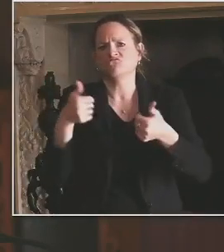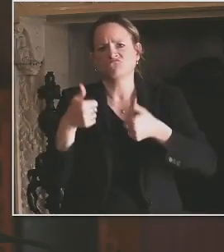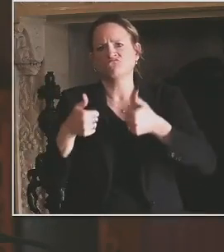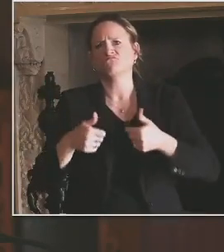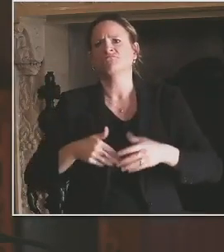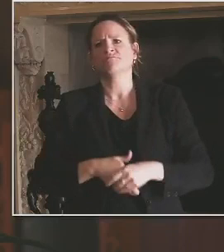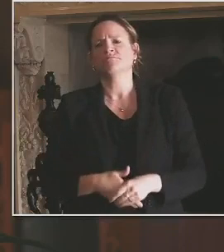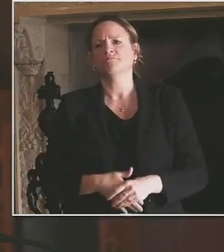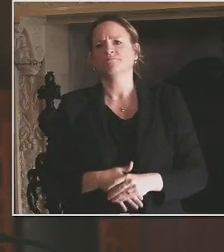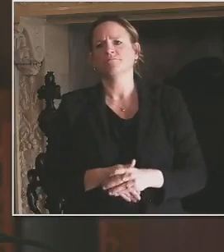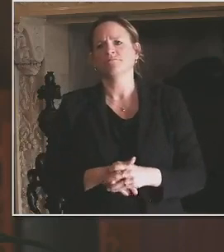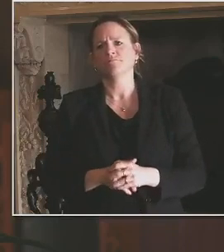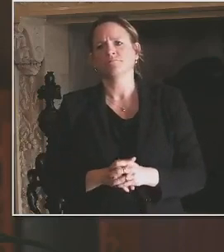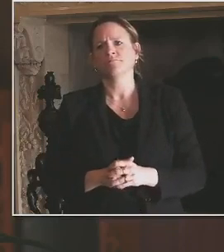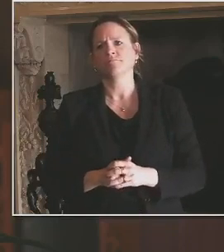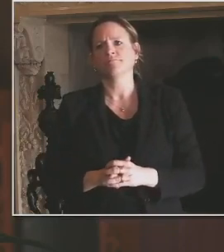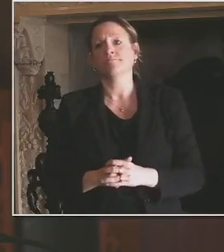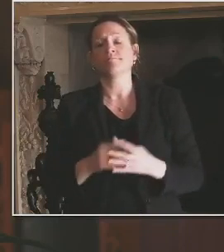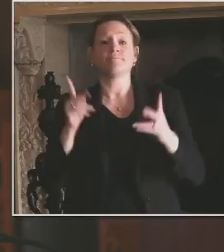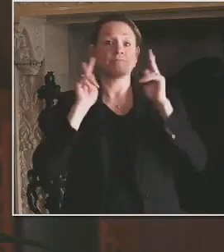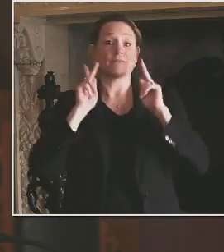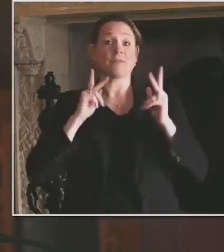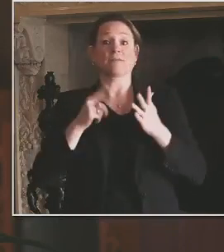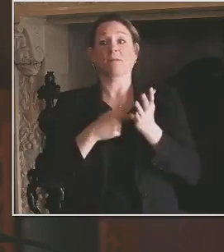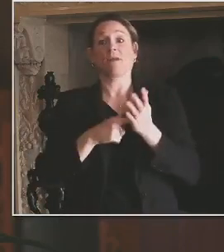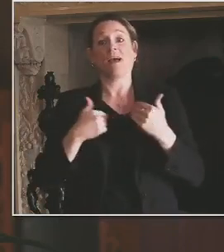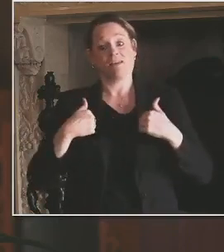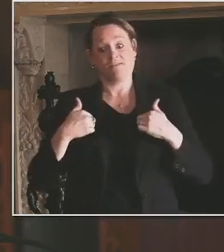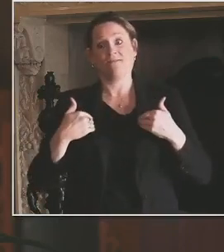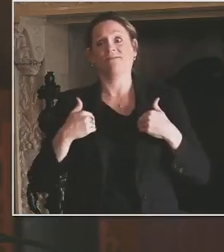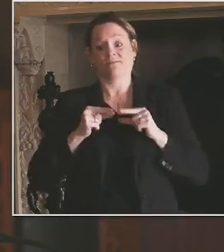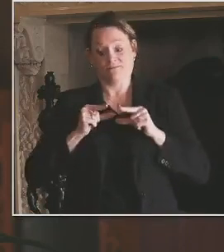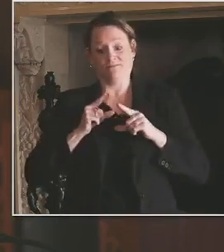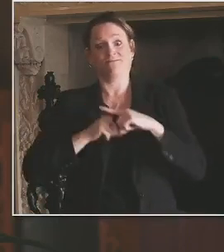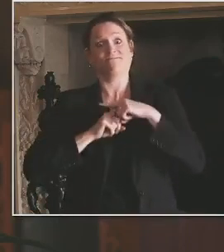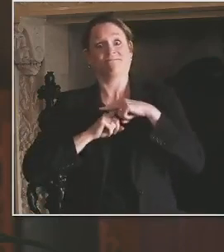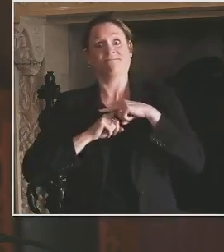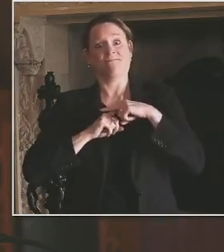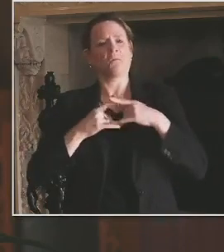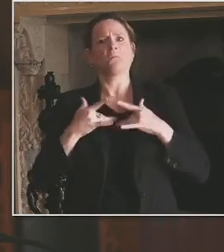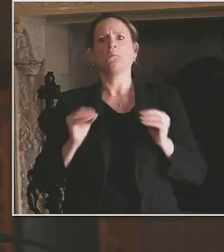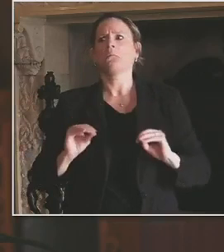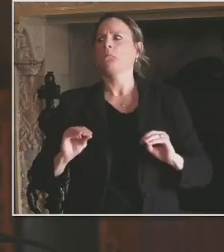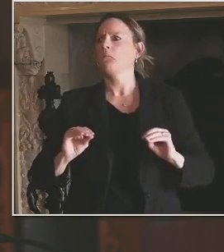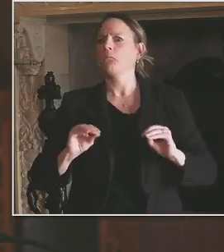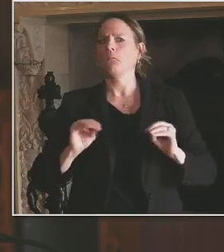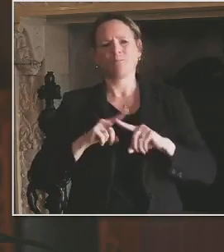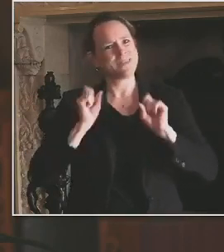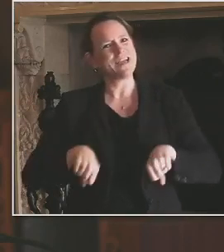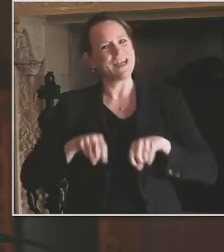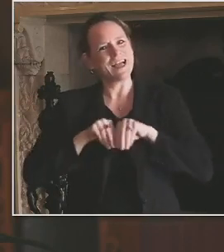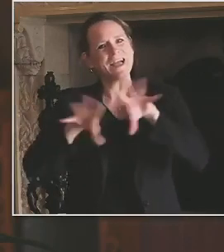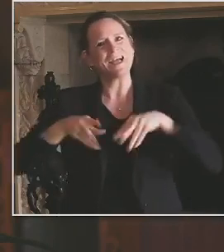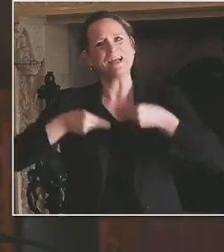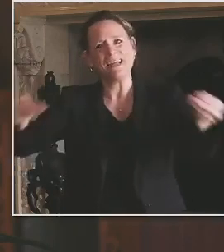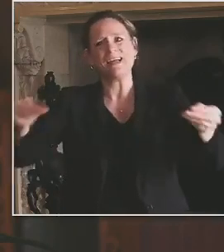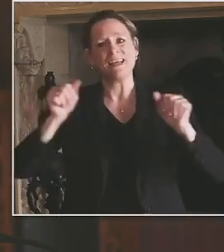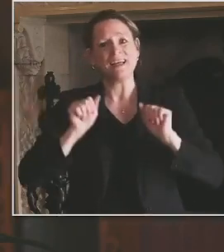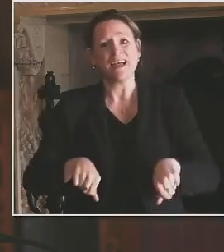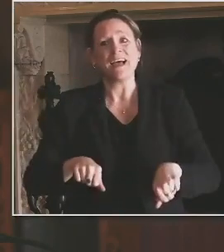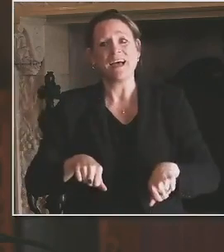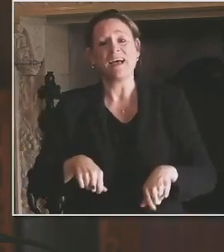but asymptomatic can and do spread the virus. In fact, we know that people who are mildly sick